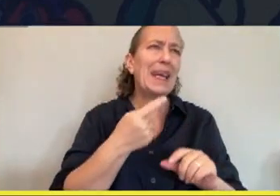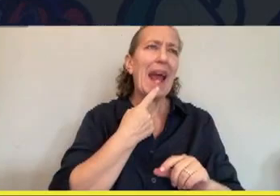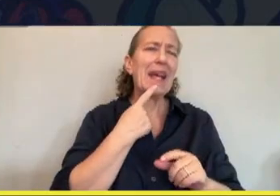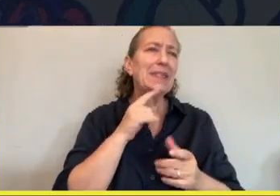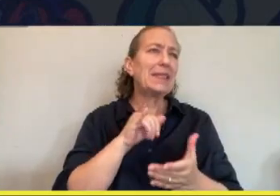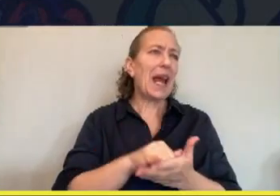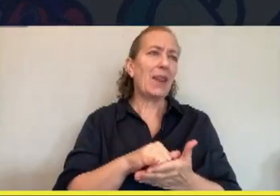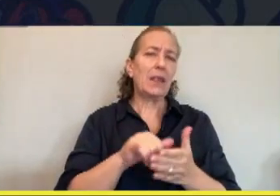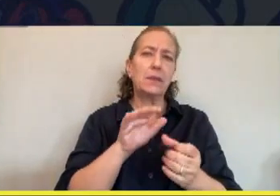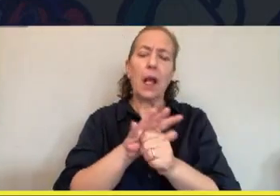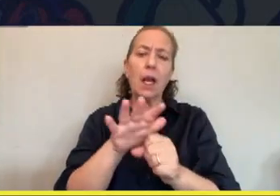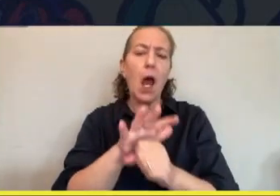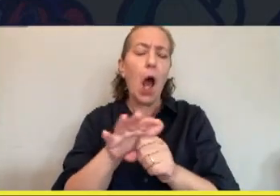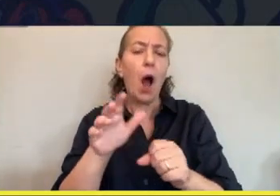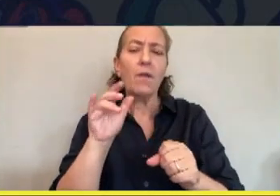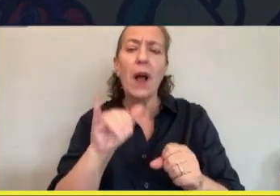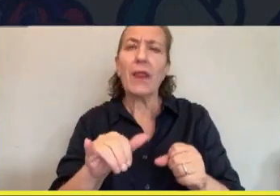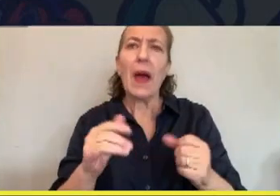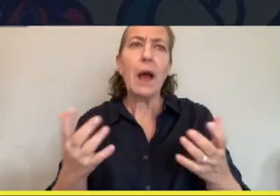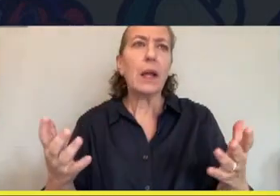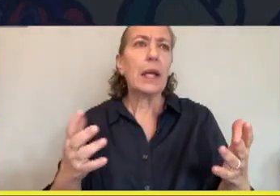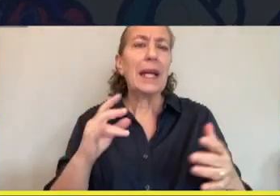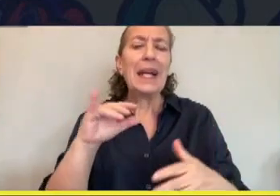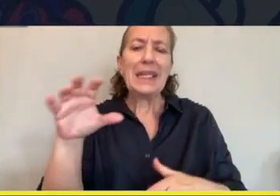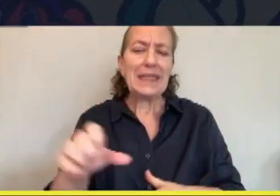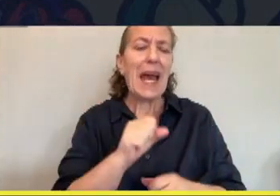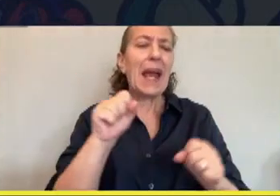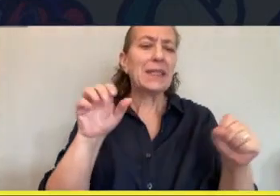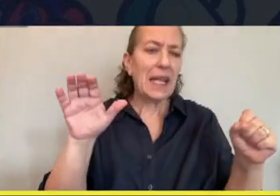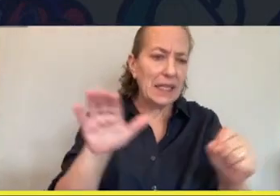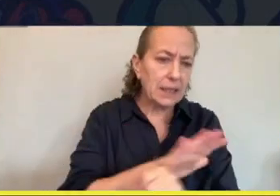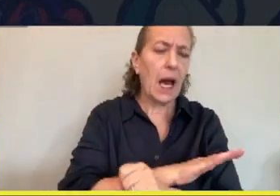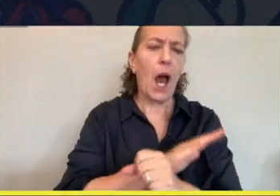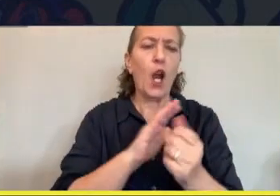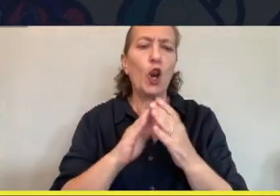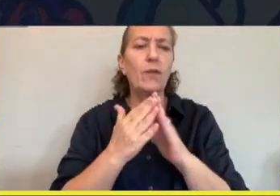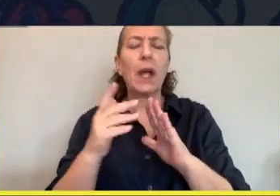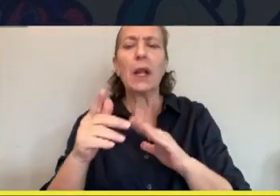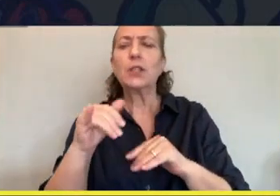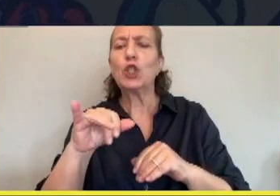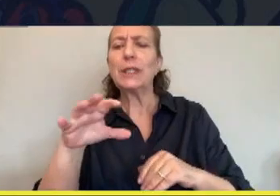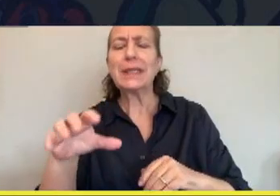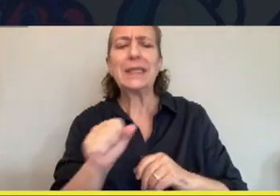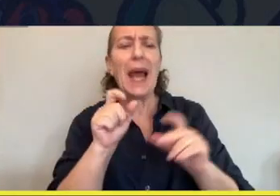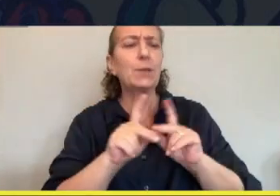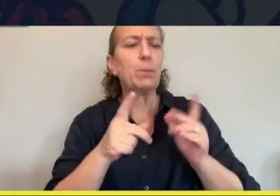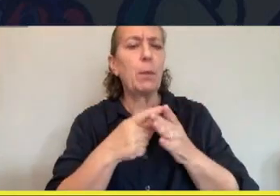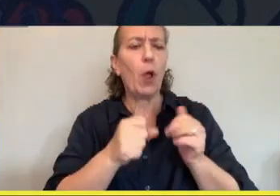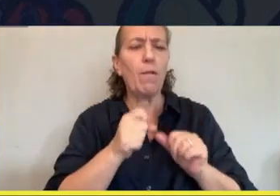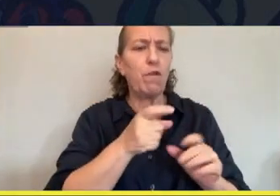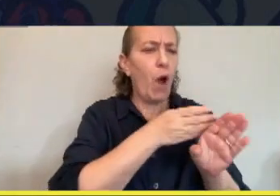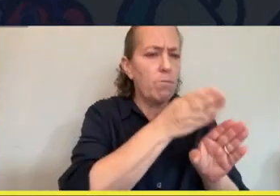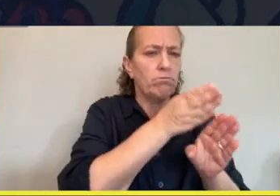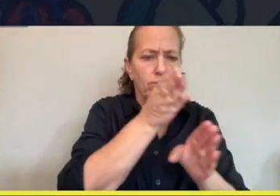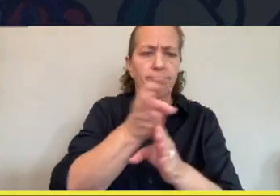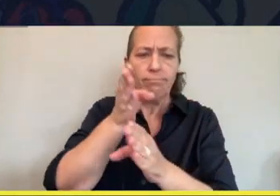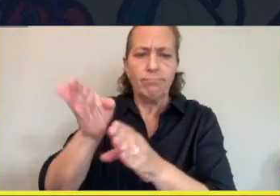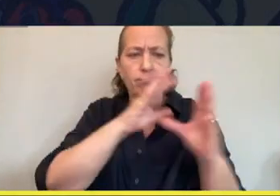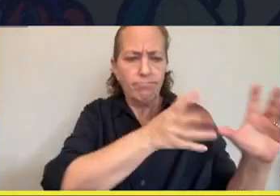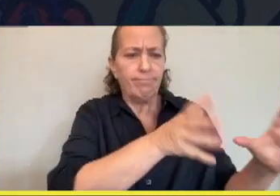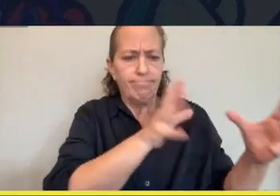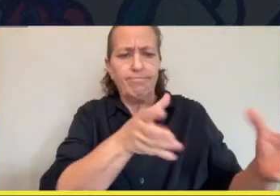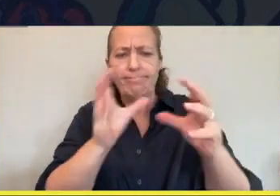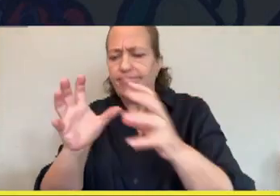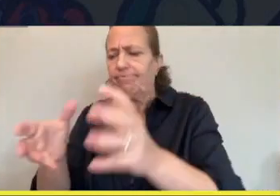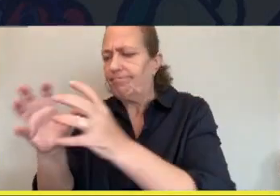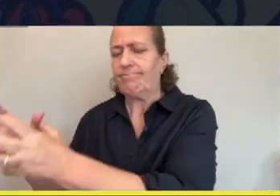that it takes an entire village. It takes folks from all of those different perspectives to really be able to move the